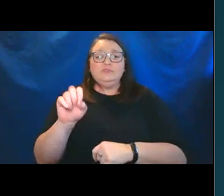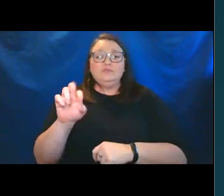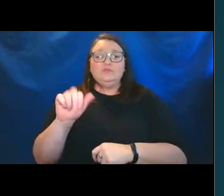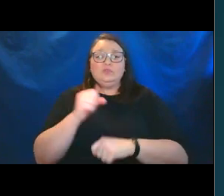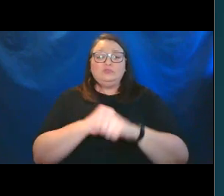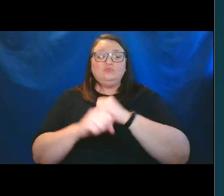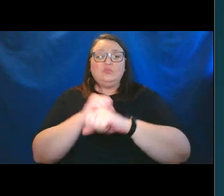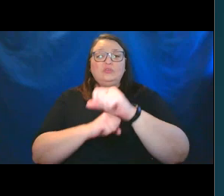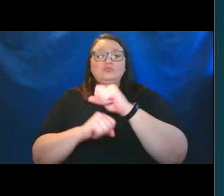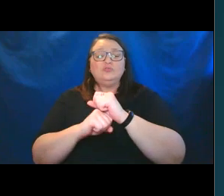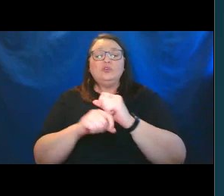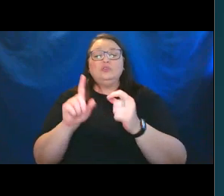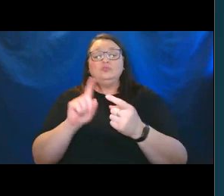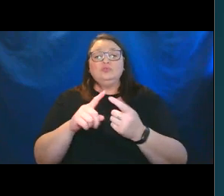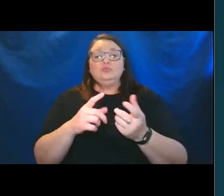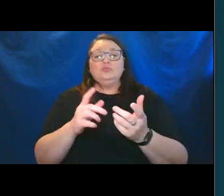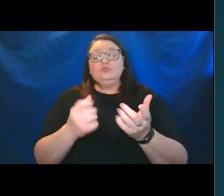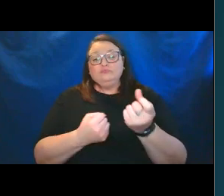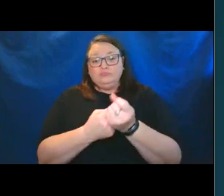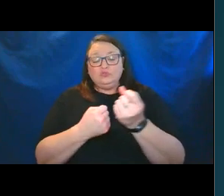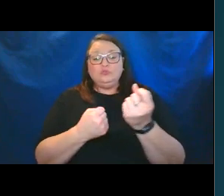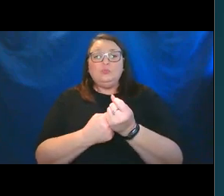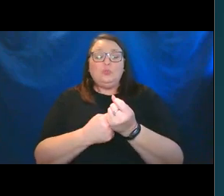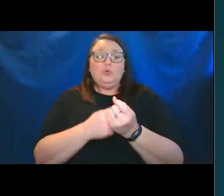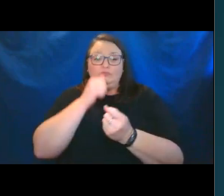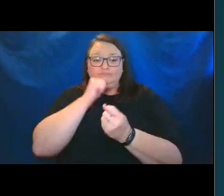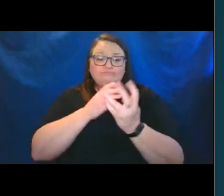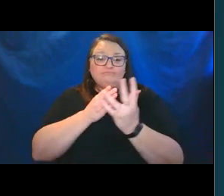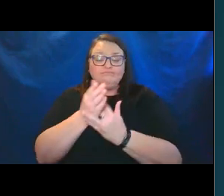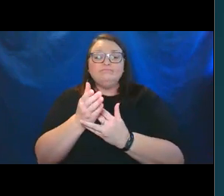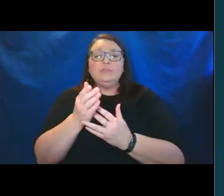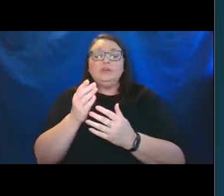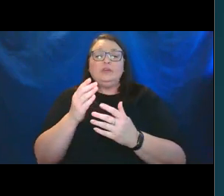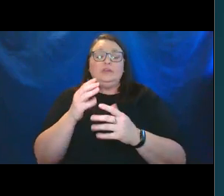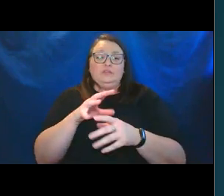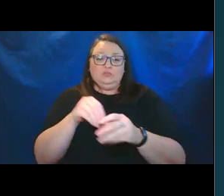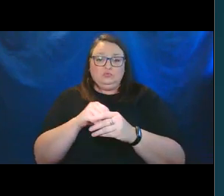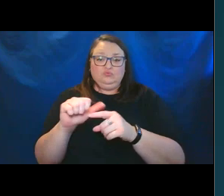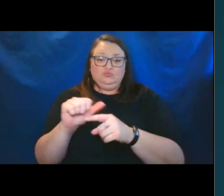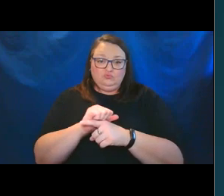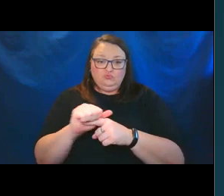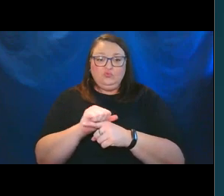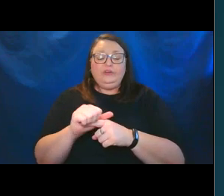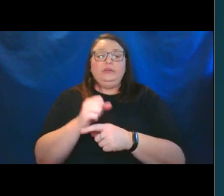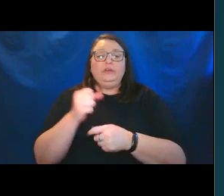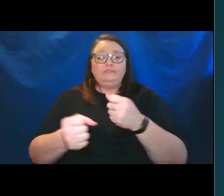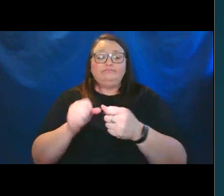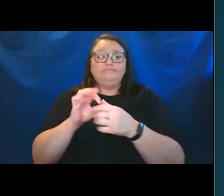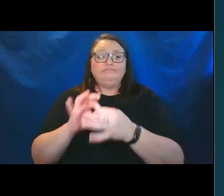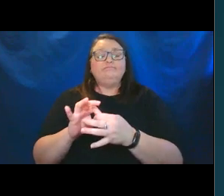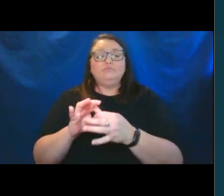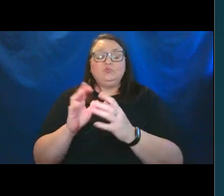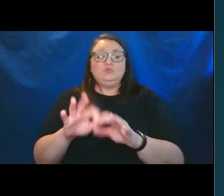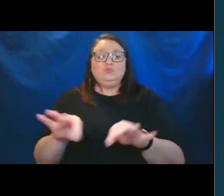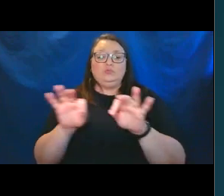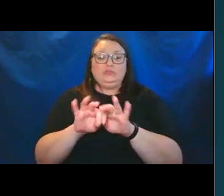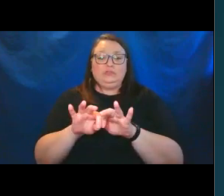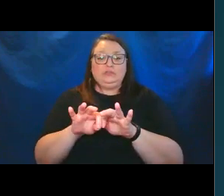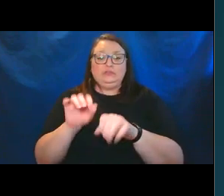climate resiliency through training and placement related to key occupations that increase resilience to climate-related hazards. And that is really